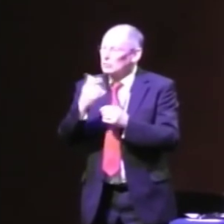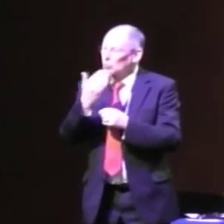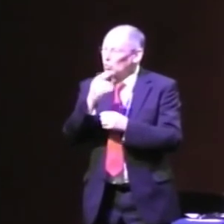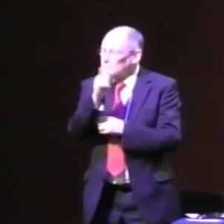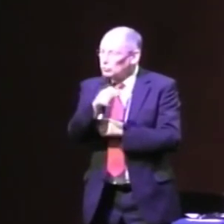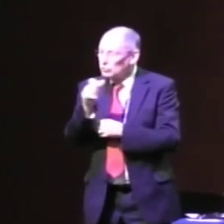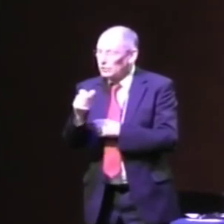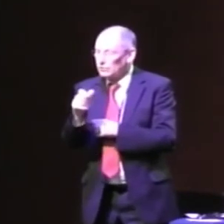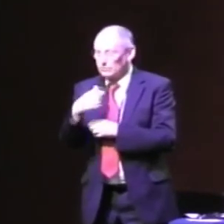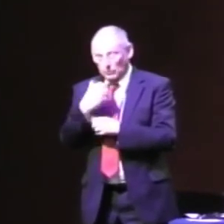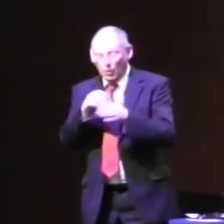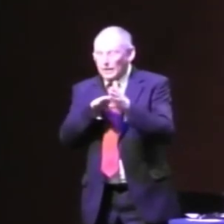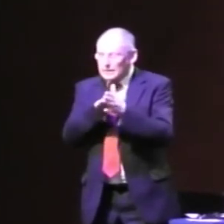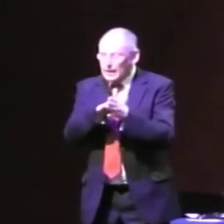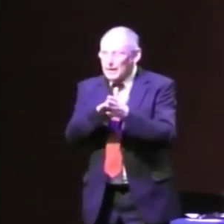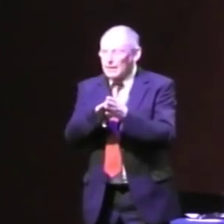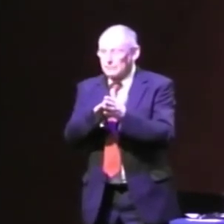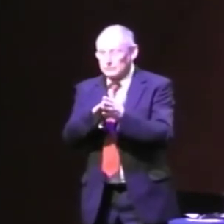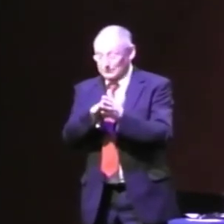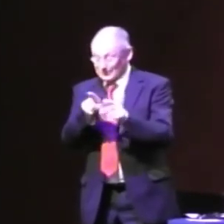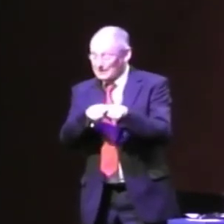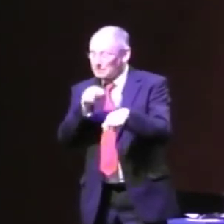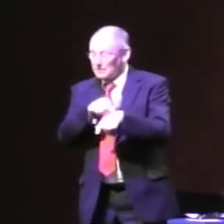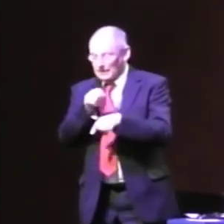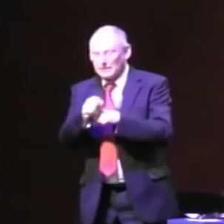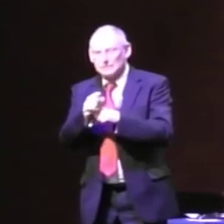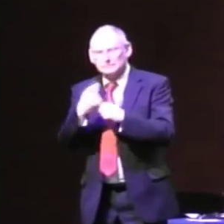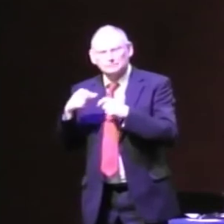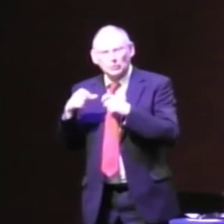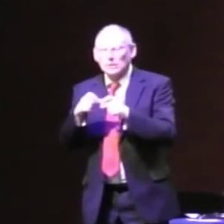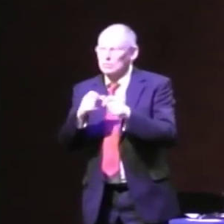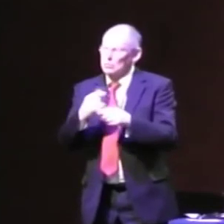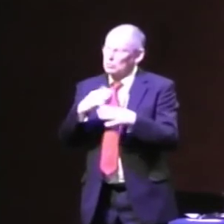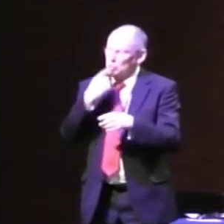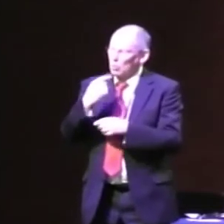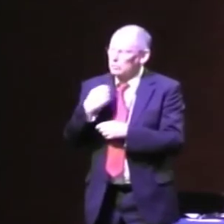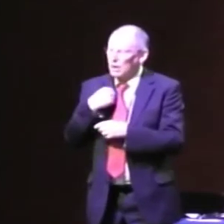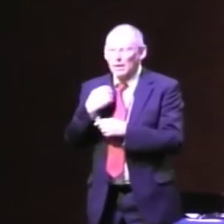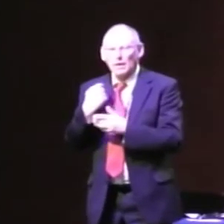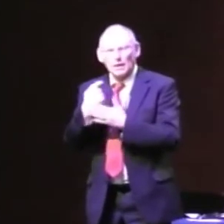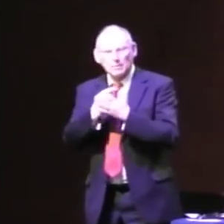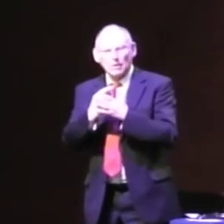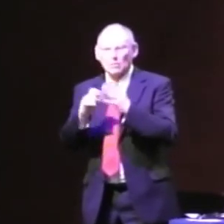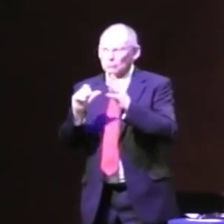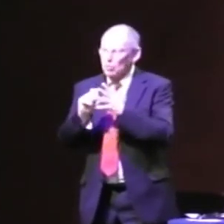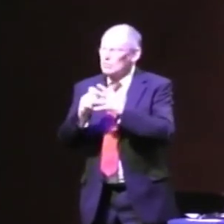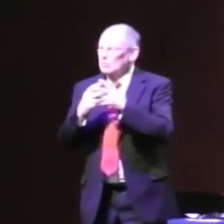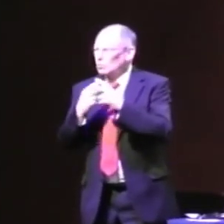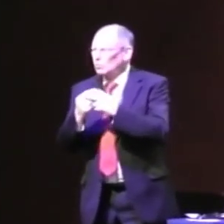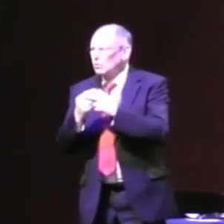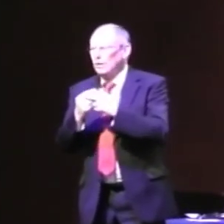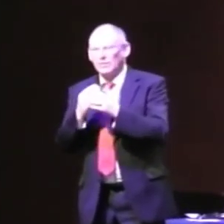students are facing exams just at the point when we are continually told about the problems with